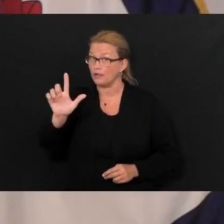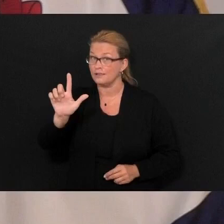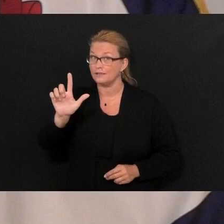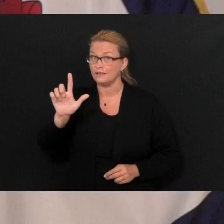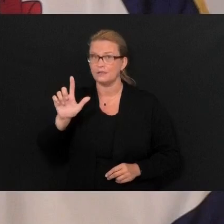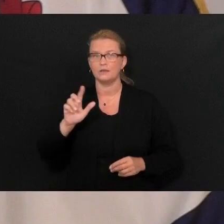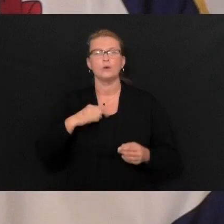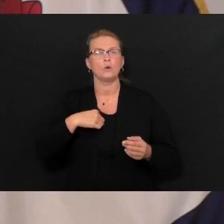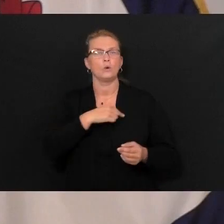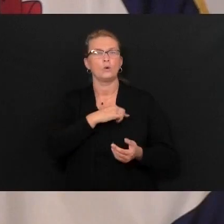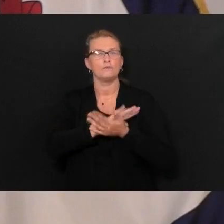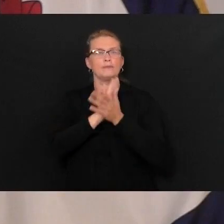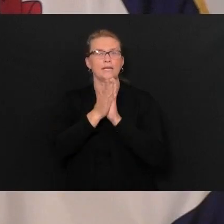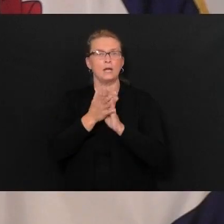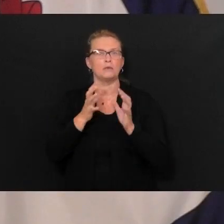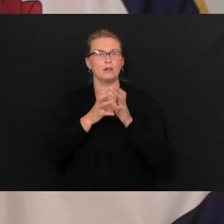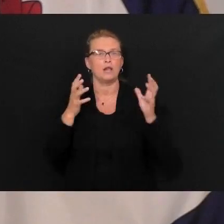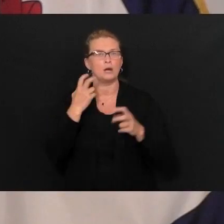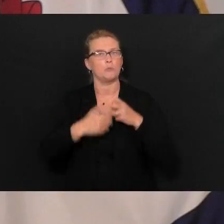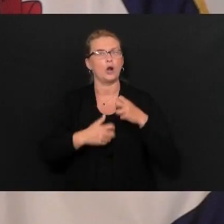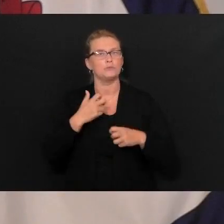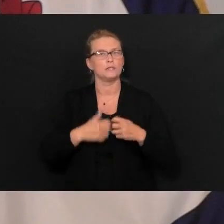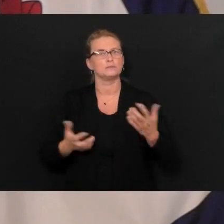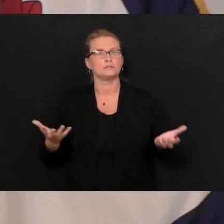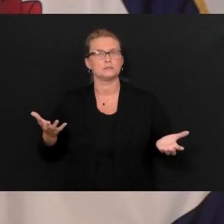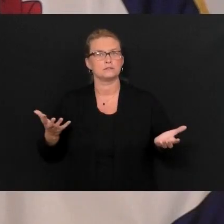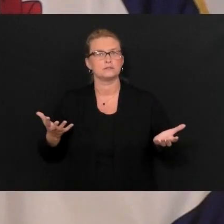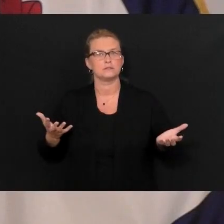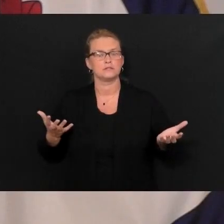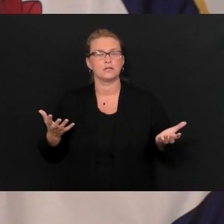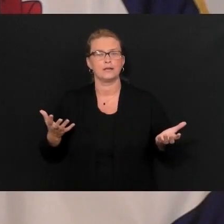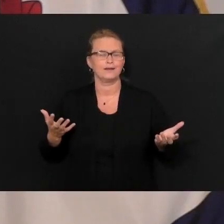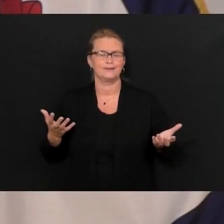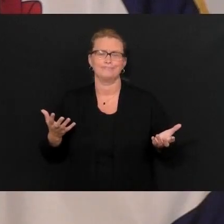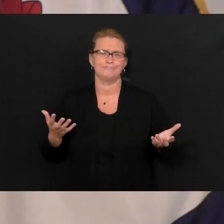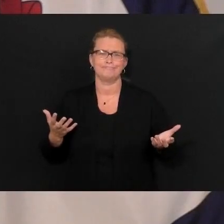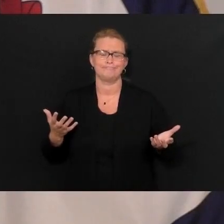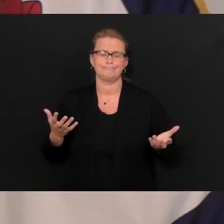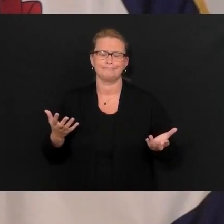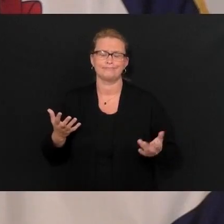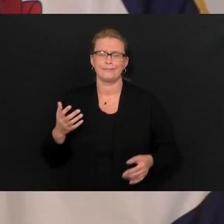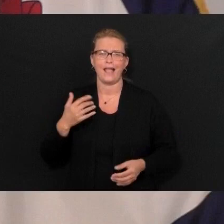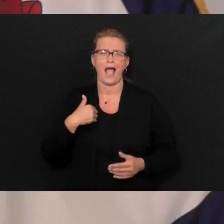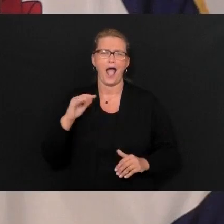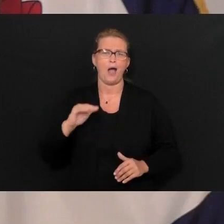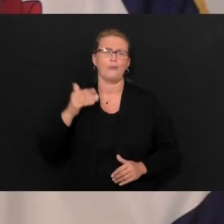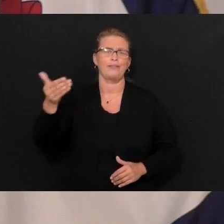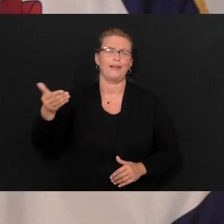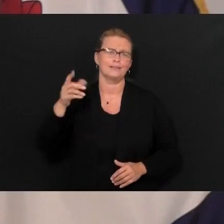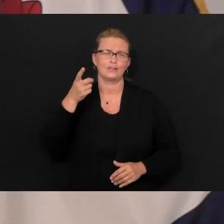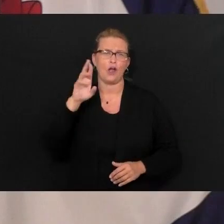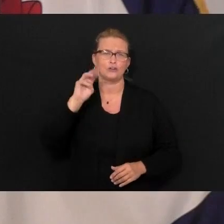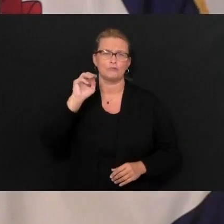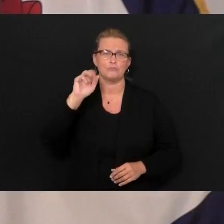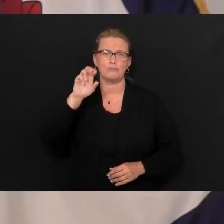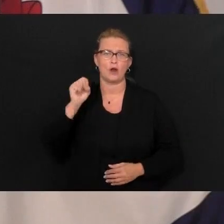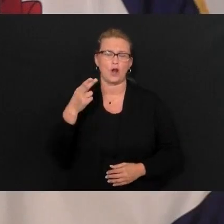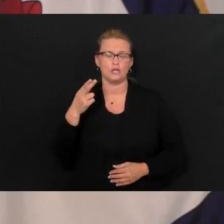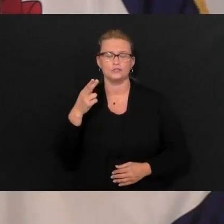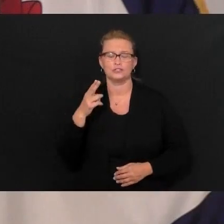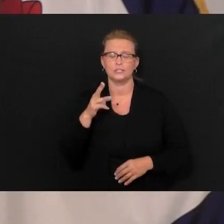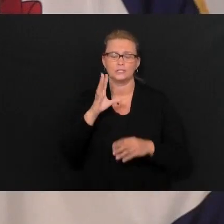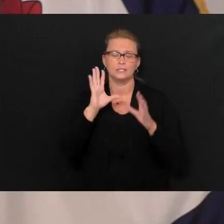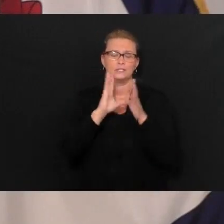got real problems in life, you know. And but I'd let Dr. Marsh, speak